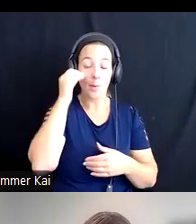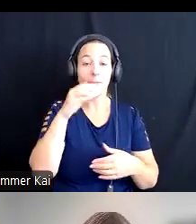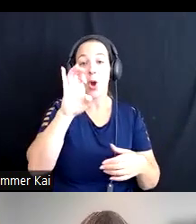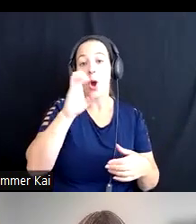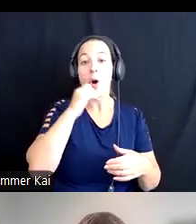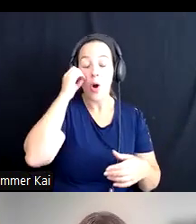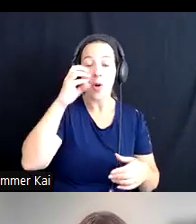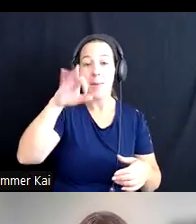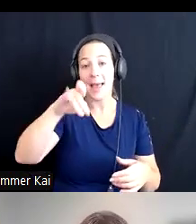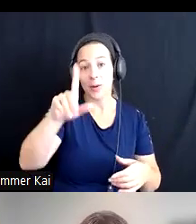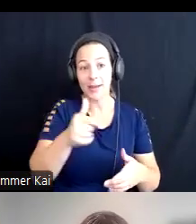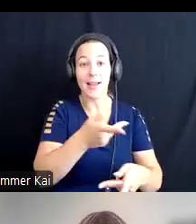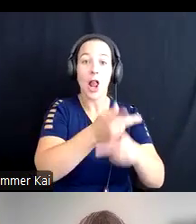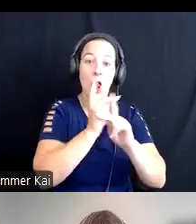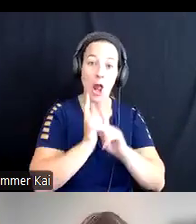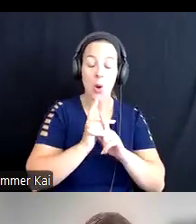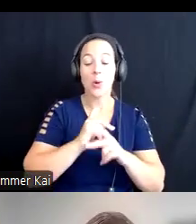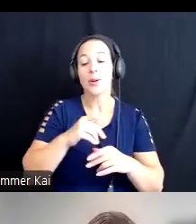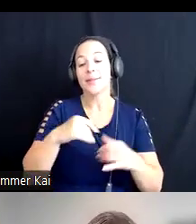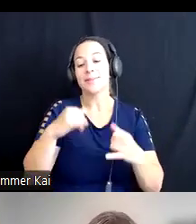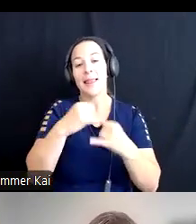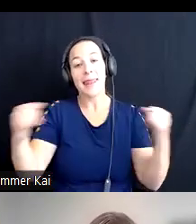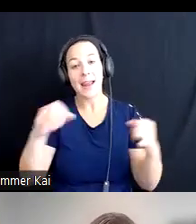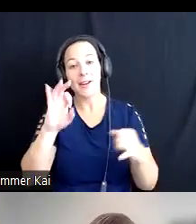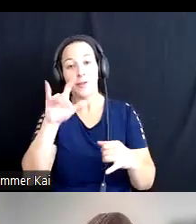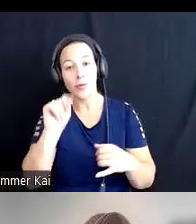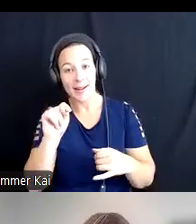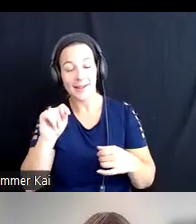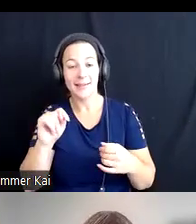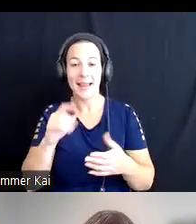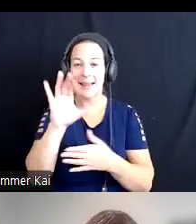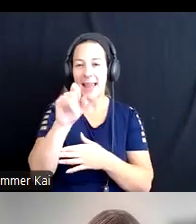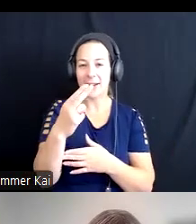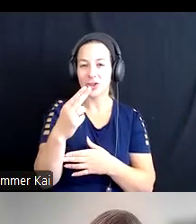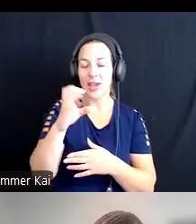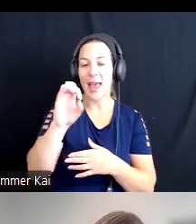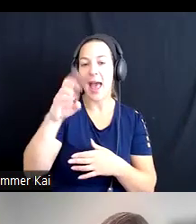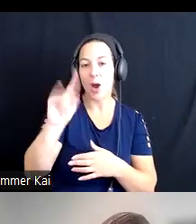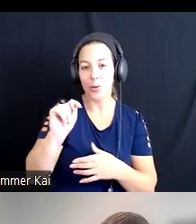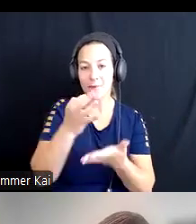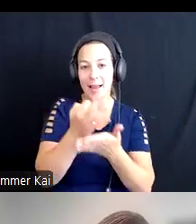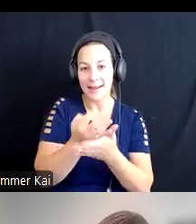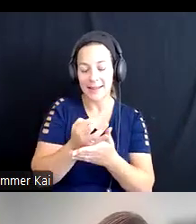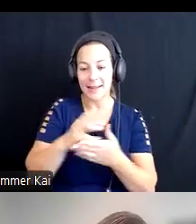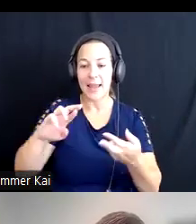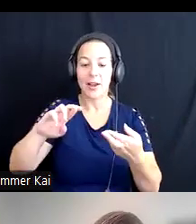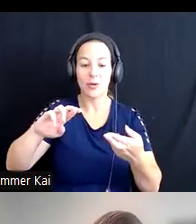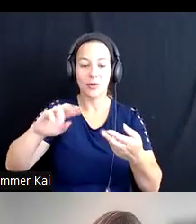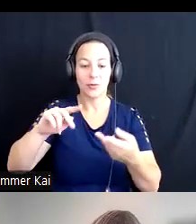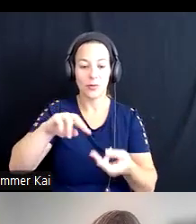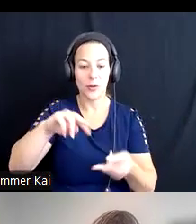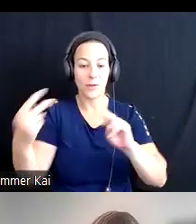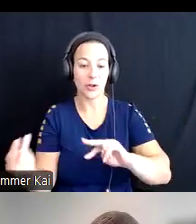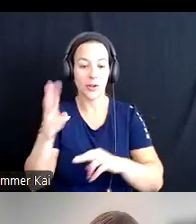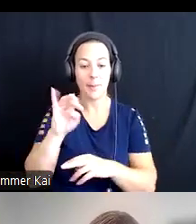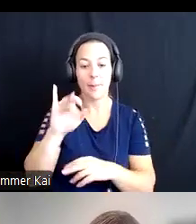line of credit, cash out refinancing, and a reverse mortgage. In our sample, we found that the share of overlooked middle homeowners who